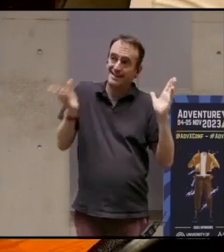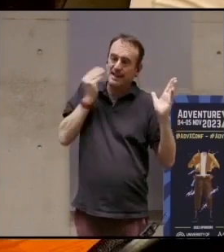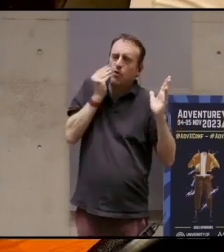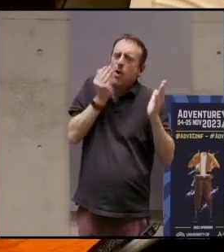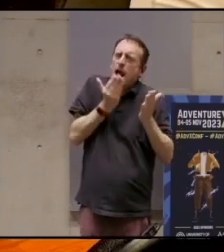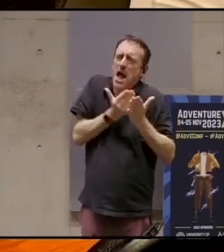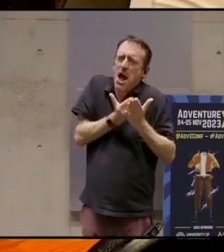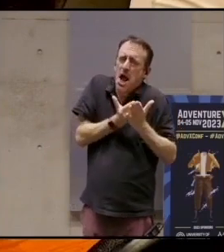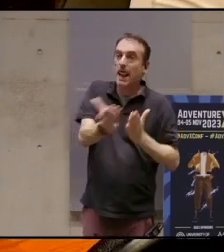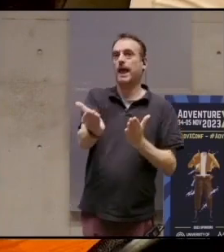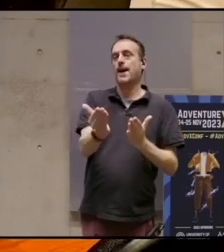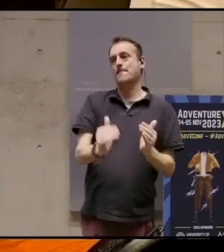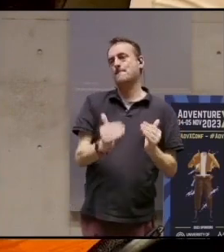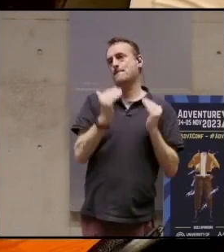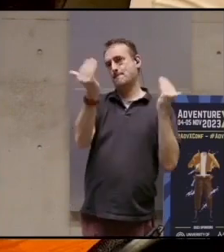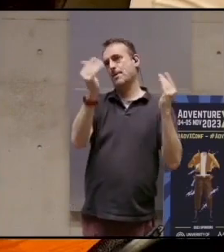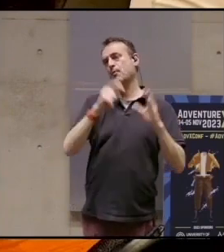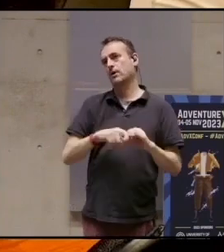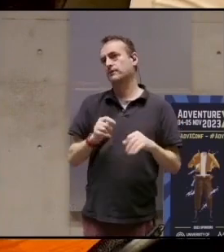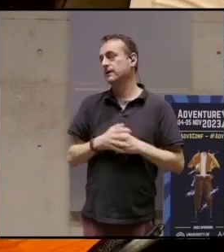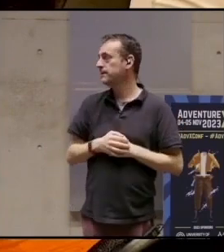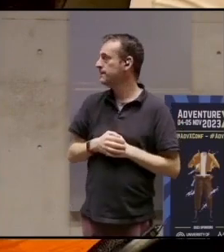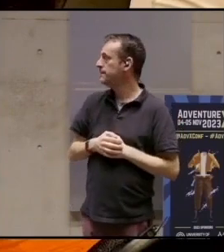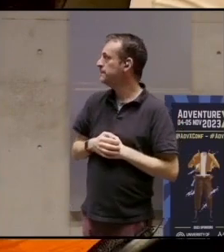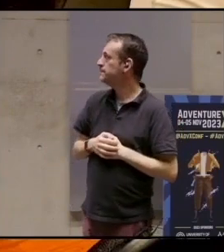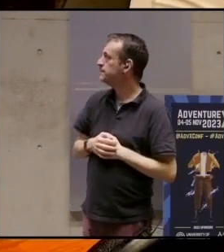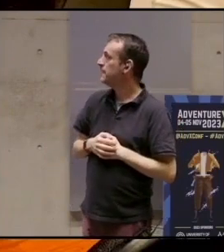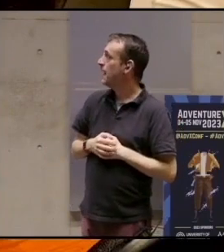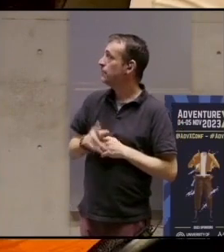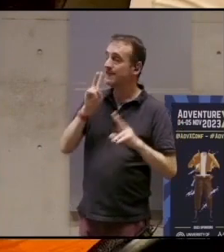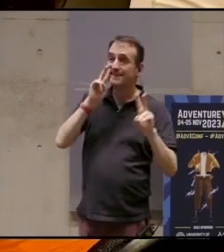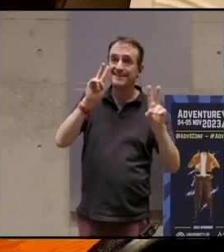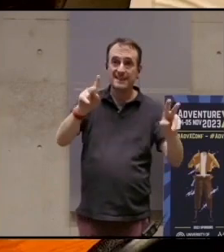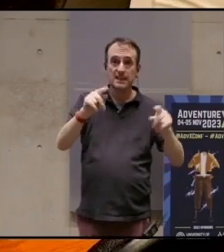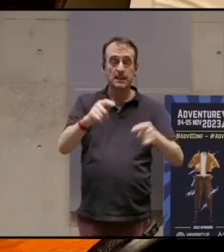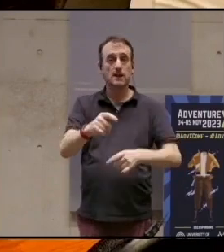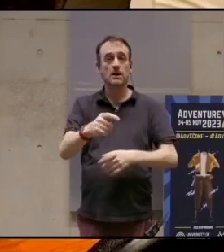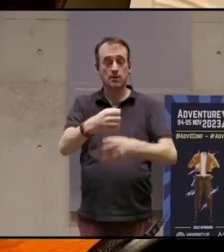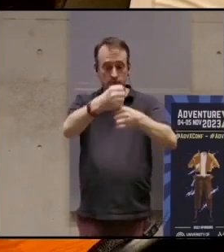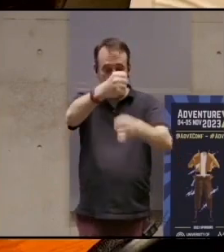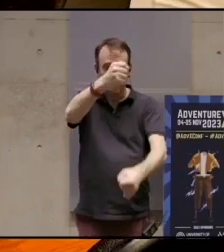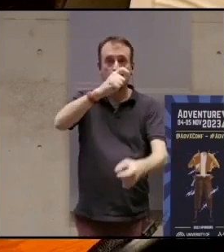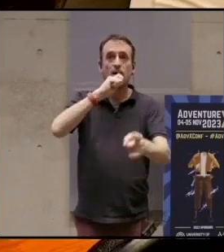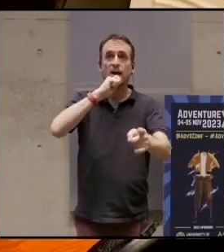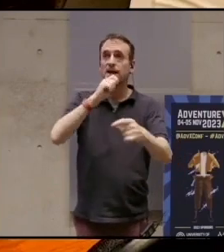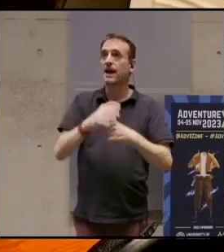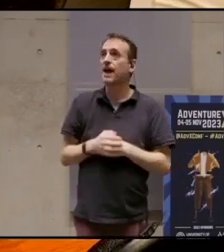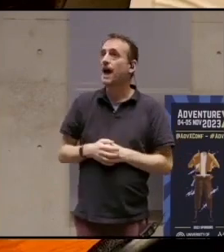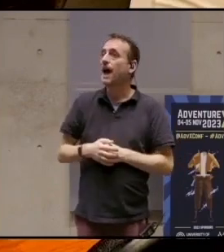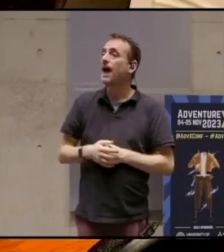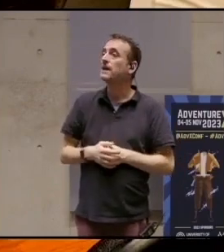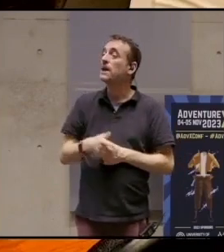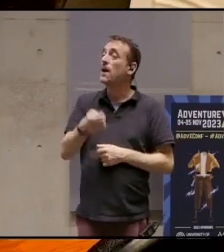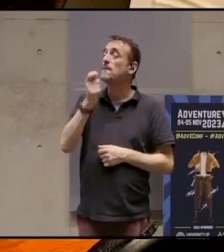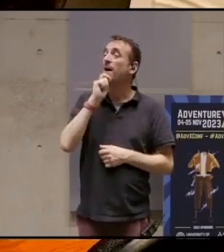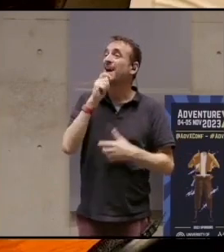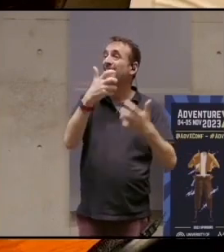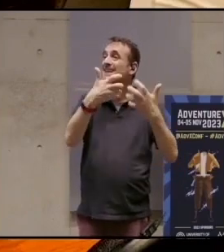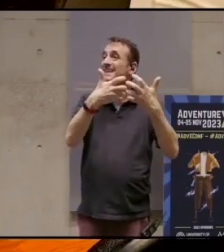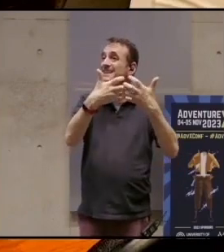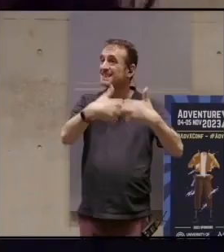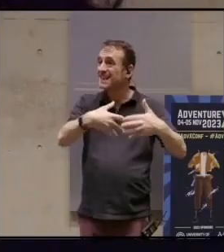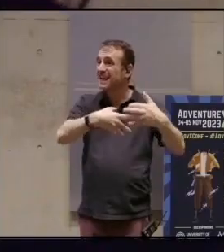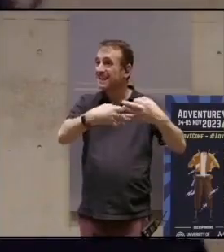quality. And mic and stand. Mic technique is a thing. You know, you have to make sure that the actors